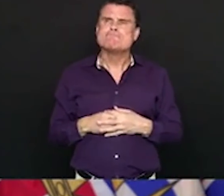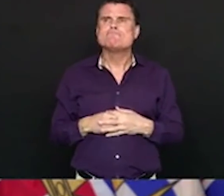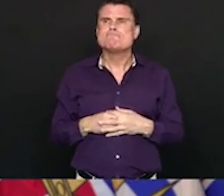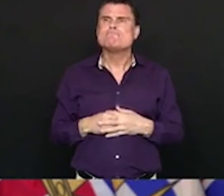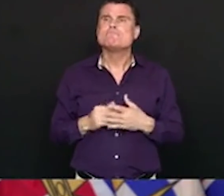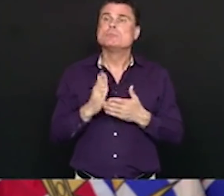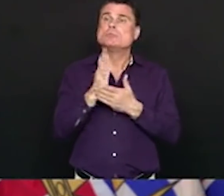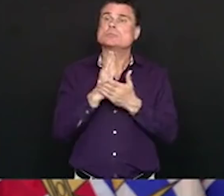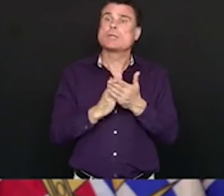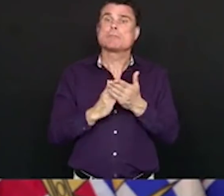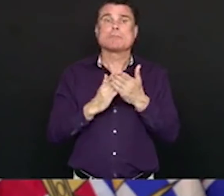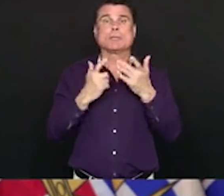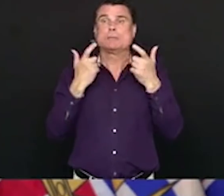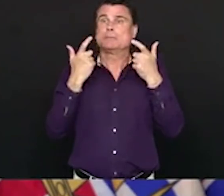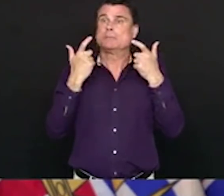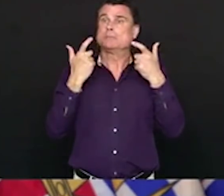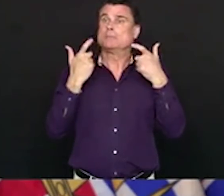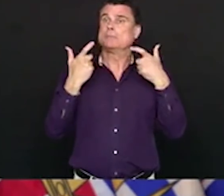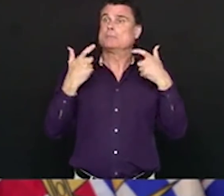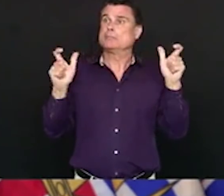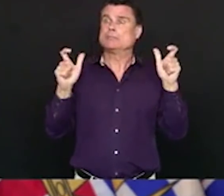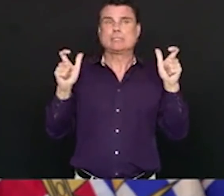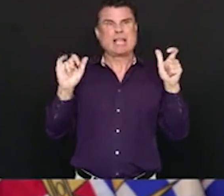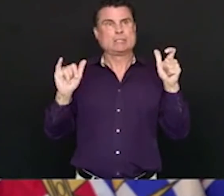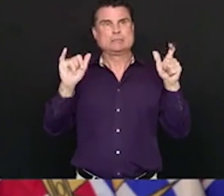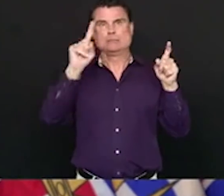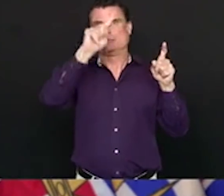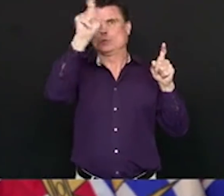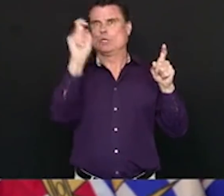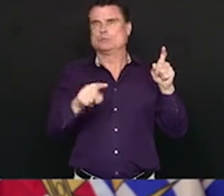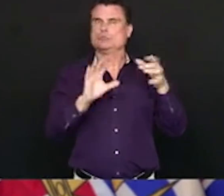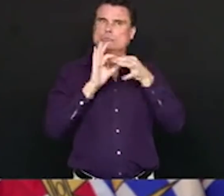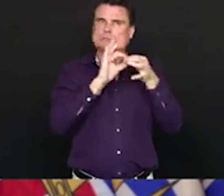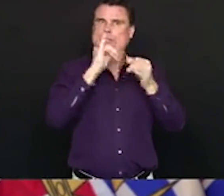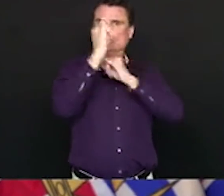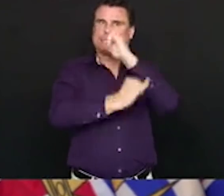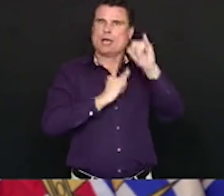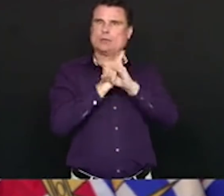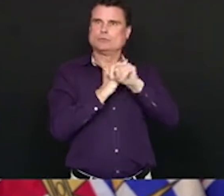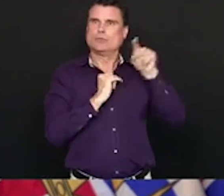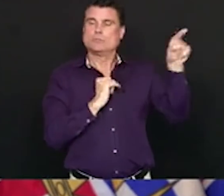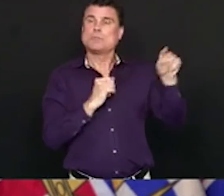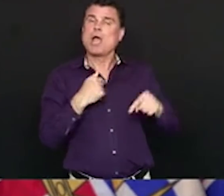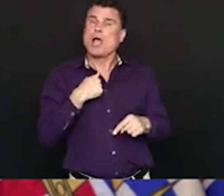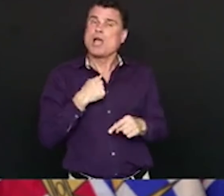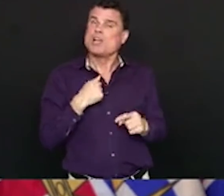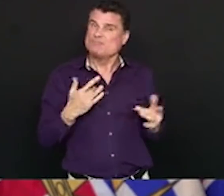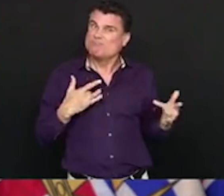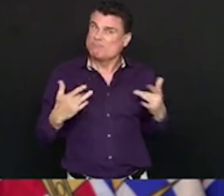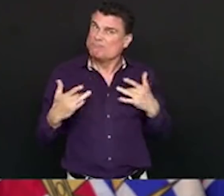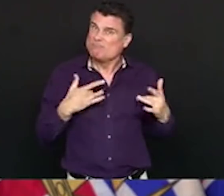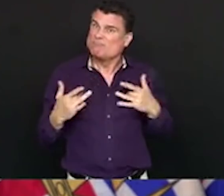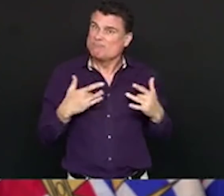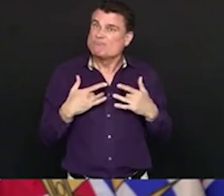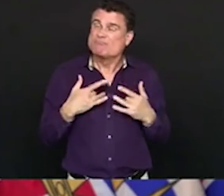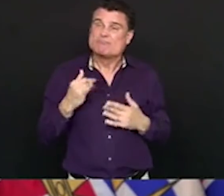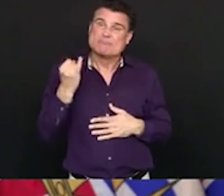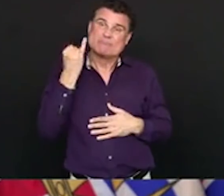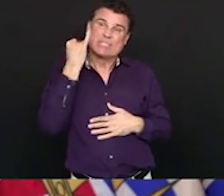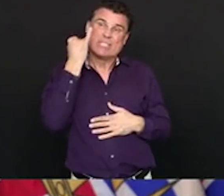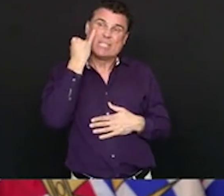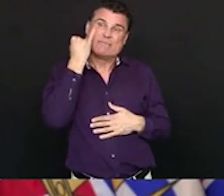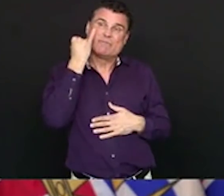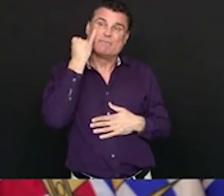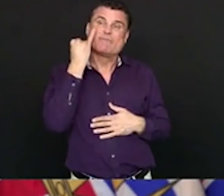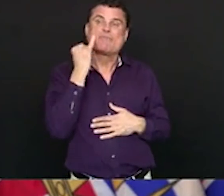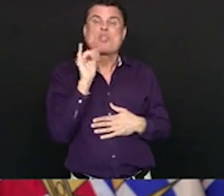do have great concerns about things going back to so-called normal when we know the amount